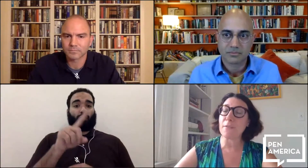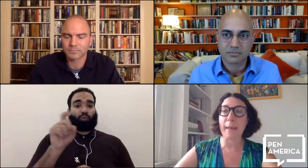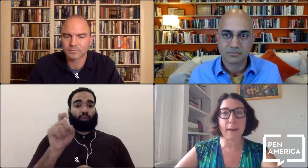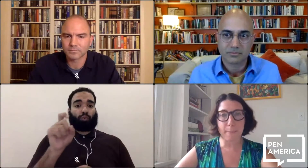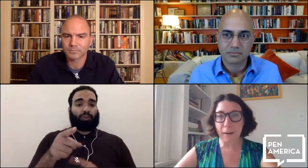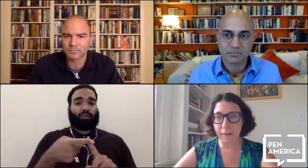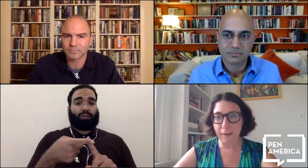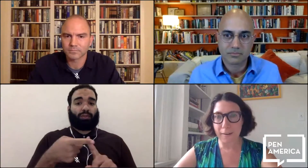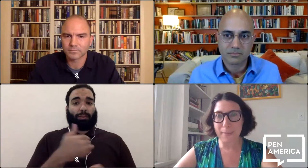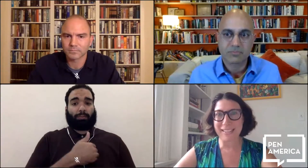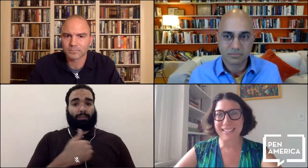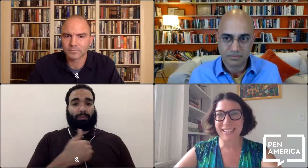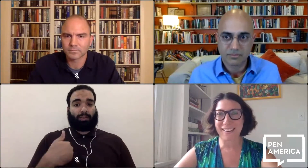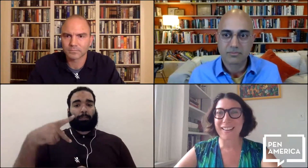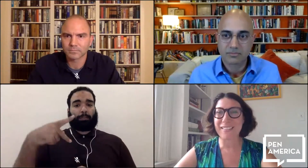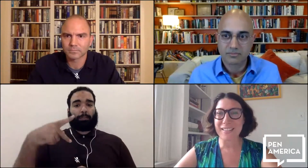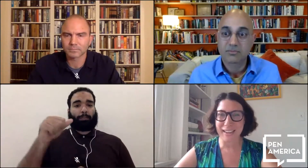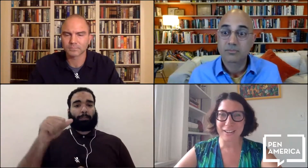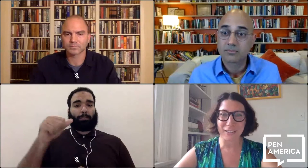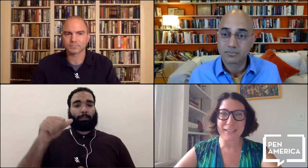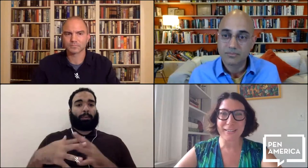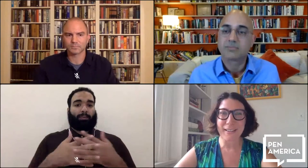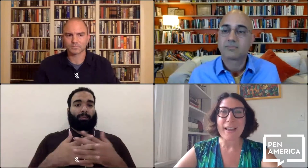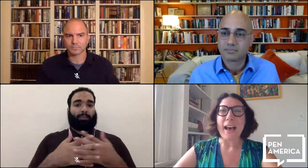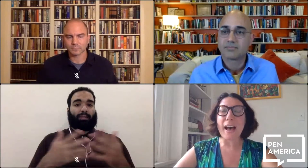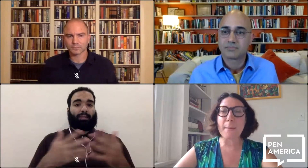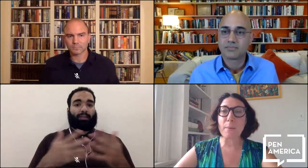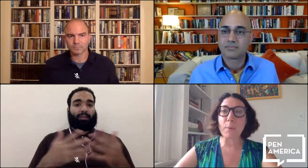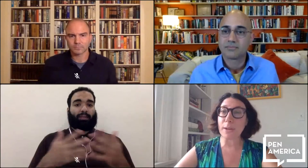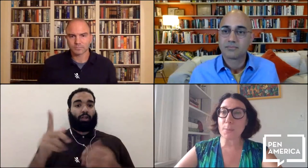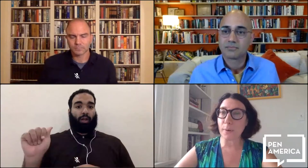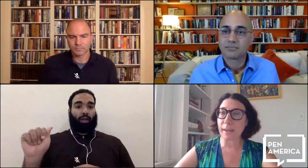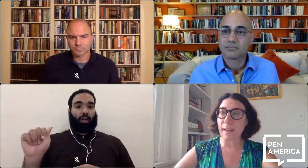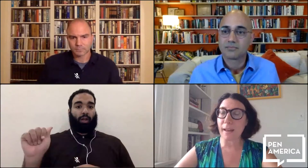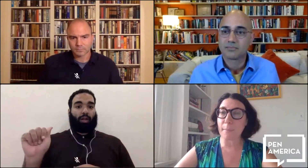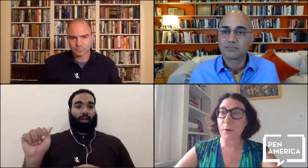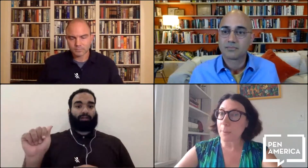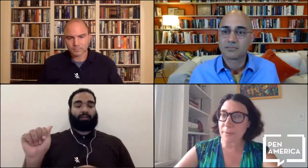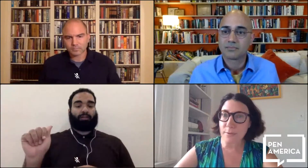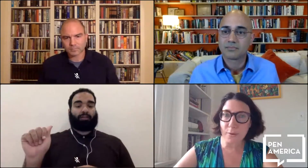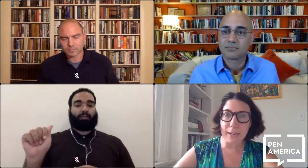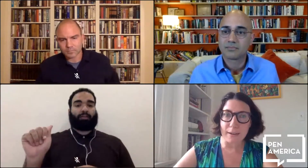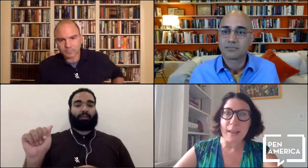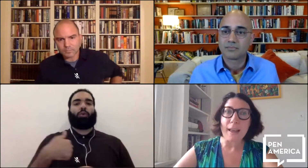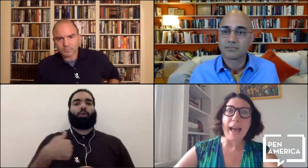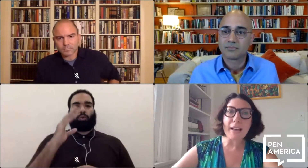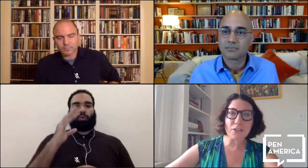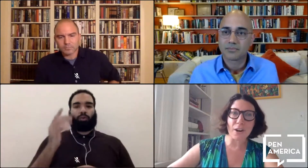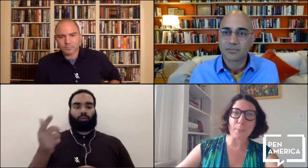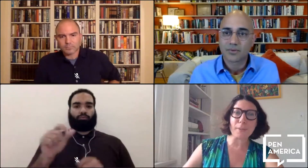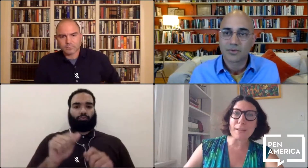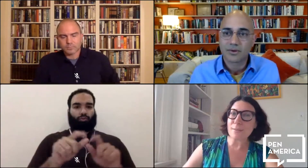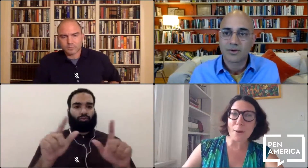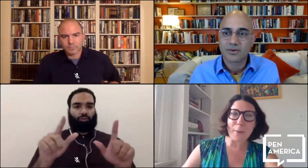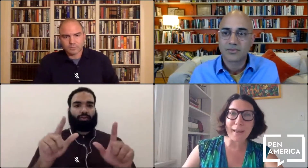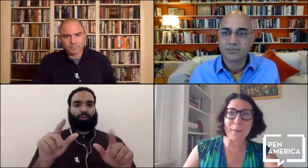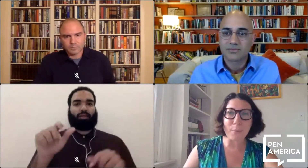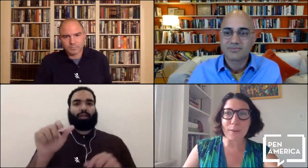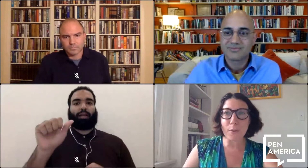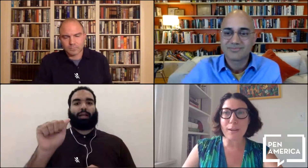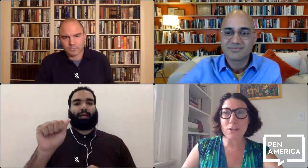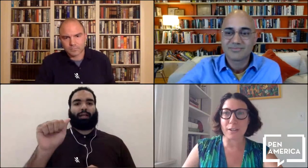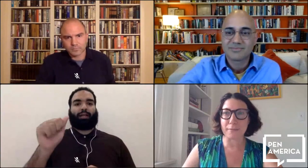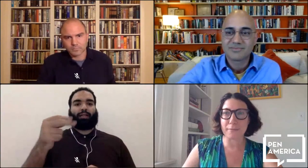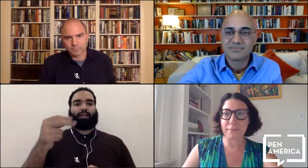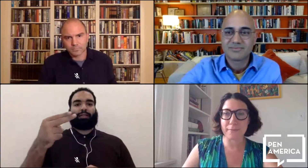member of PEN America, based here in Los Angeles. And we're going to bring her up on the screen. Ahktar, please go ahead with